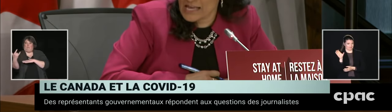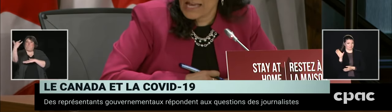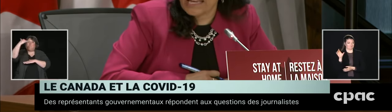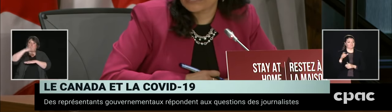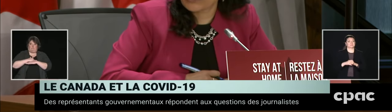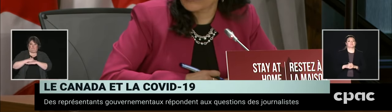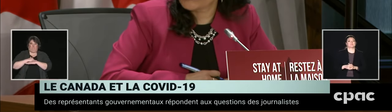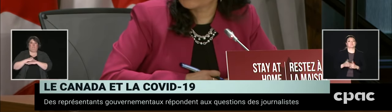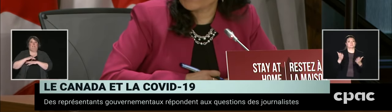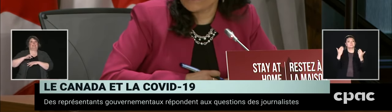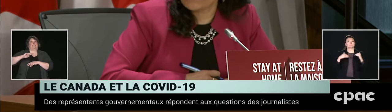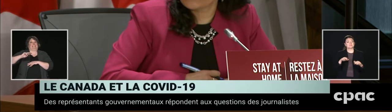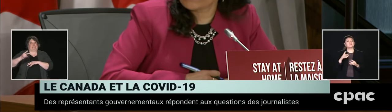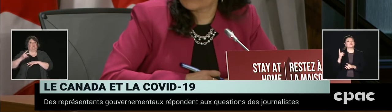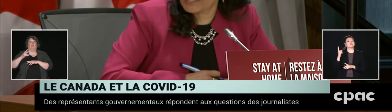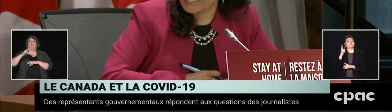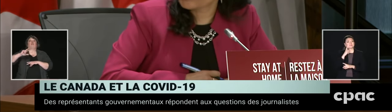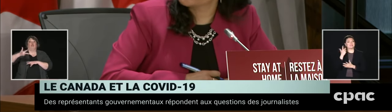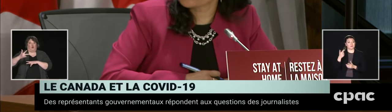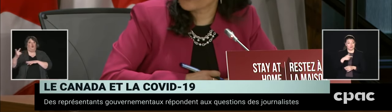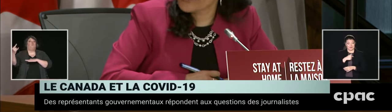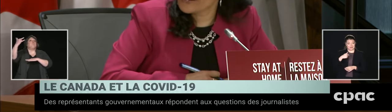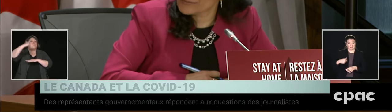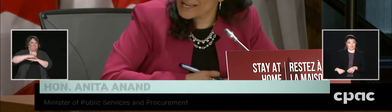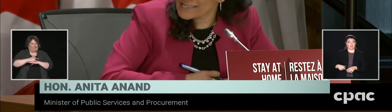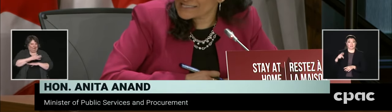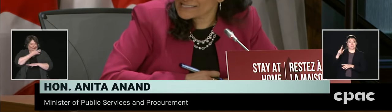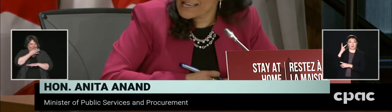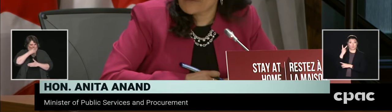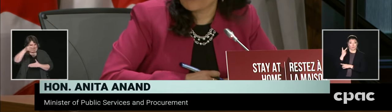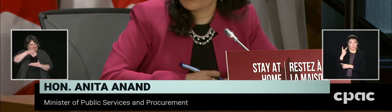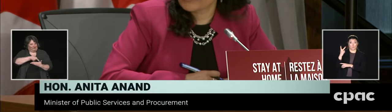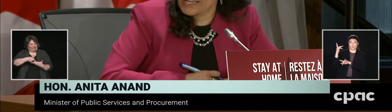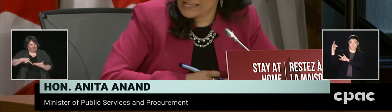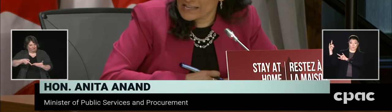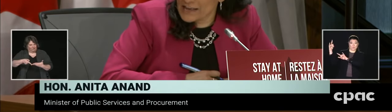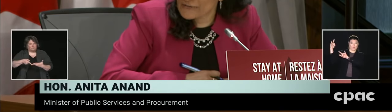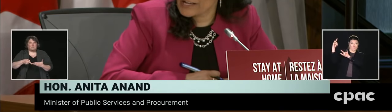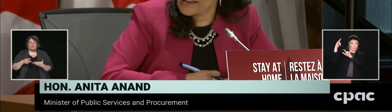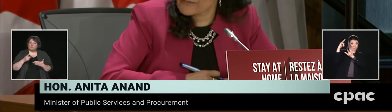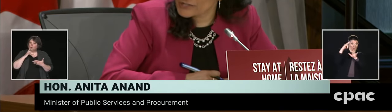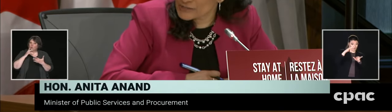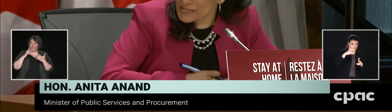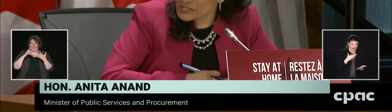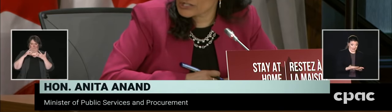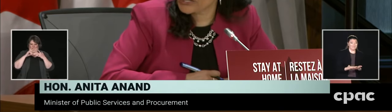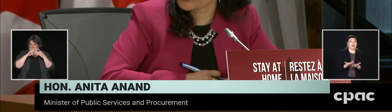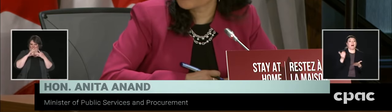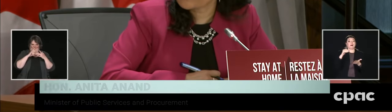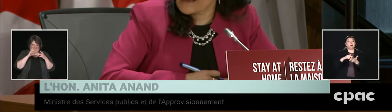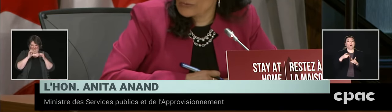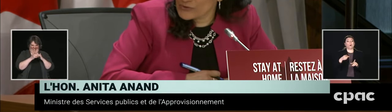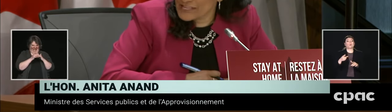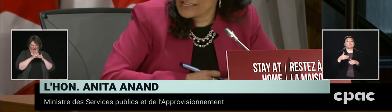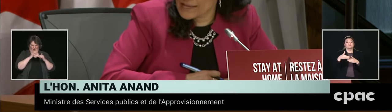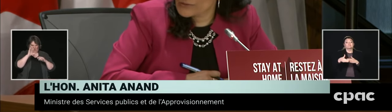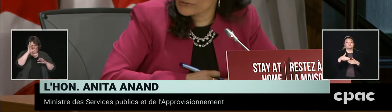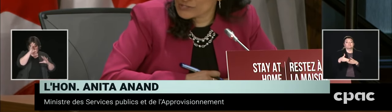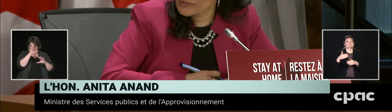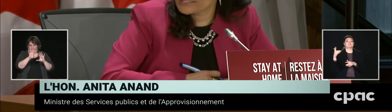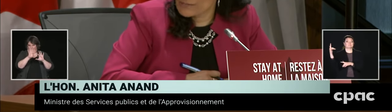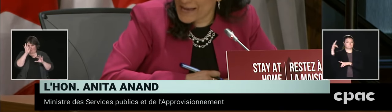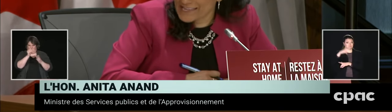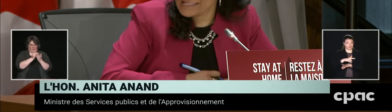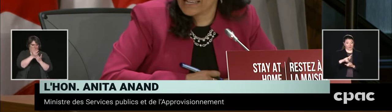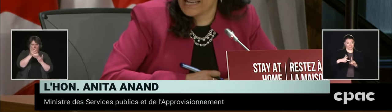week. And so you can see that these supply chains are complex, but we are taking every effort to make sure that we get